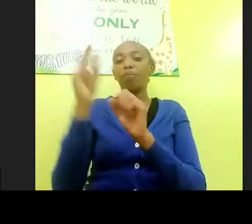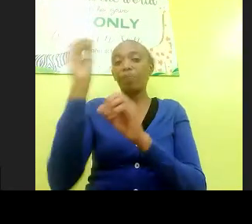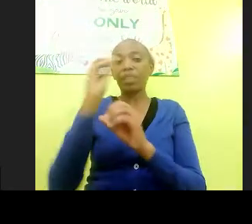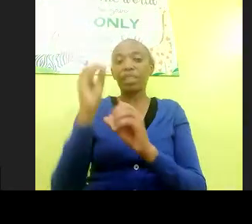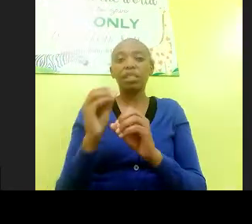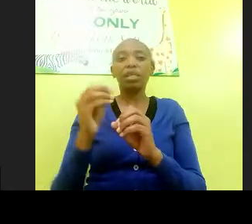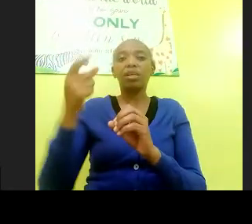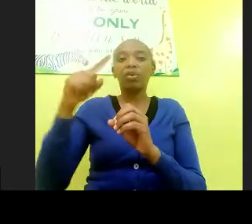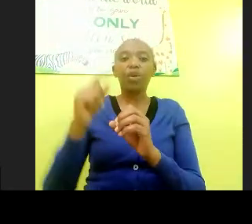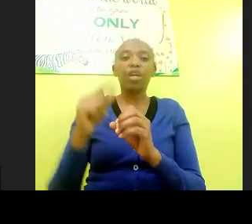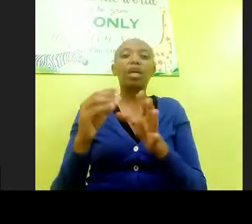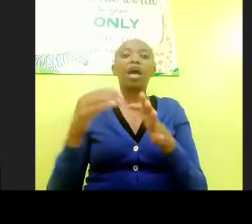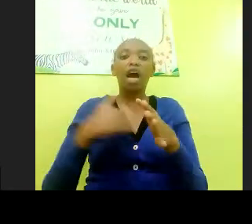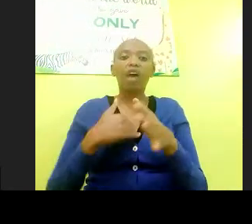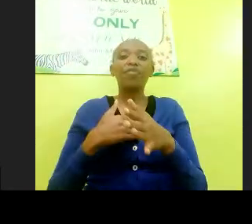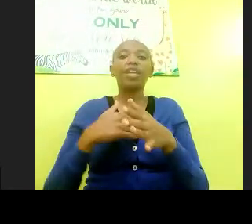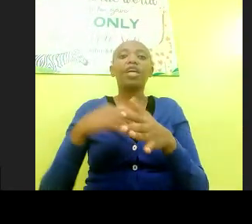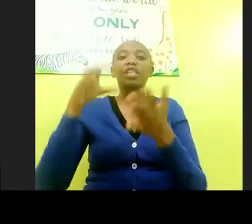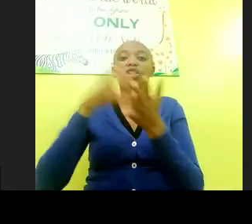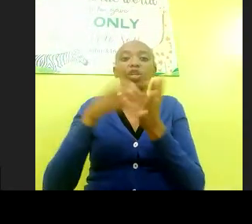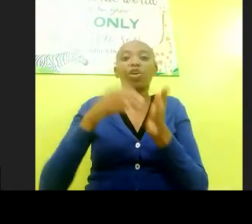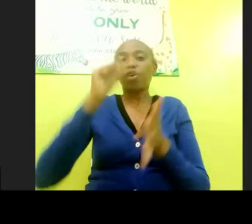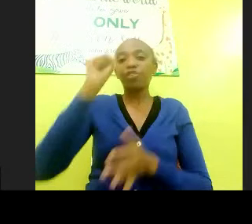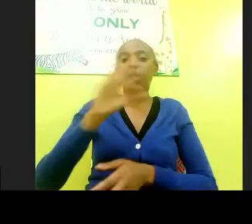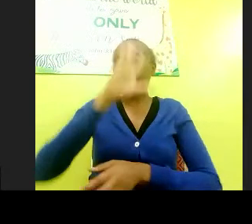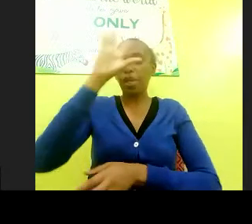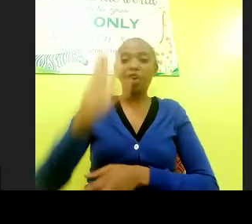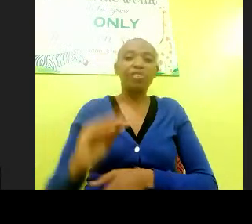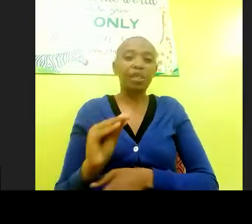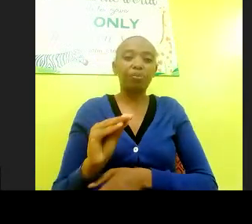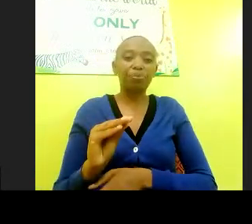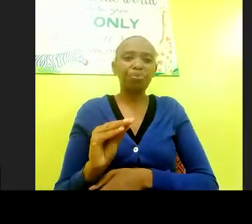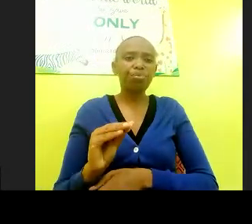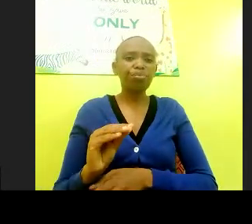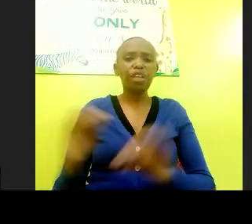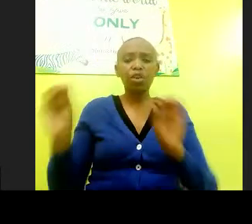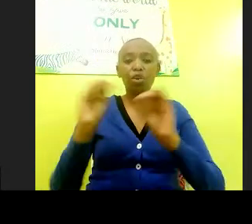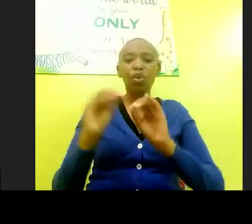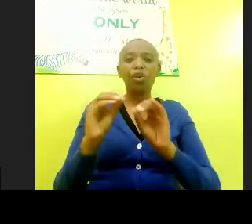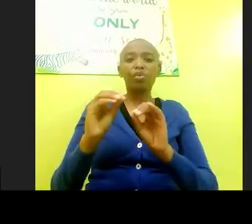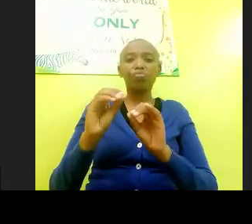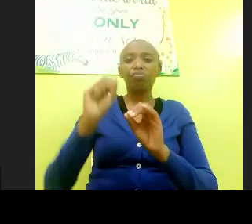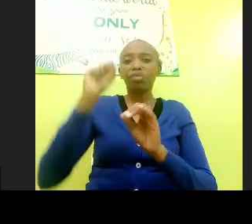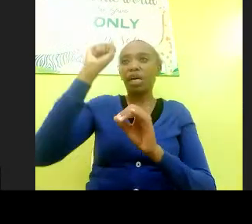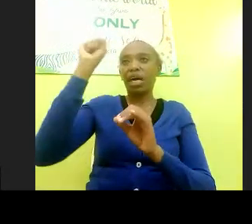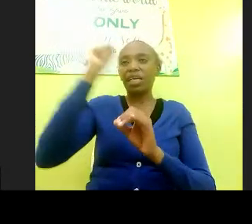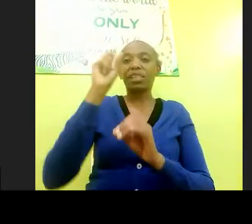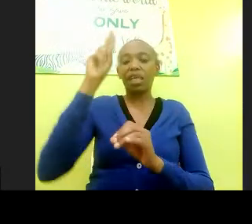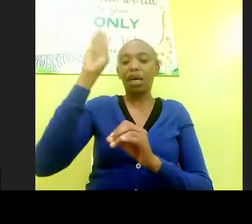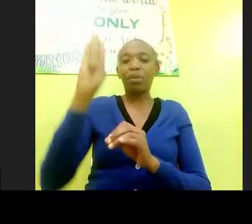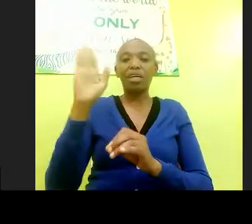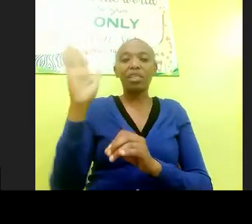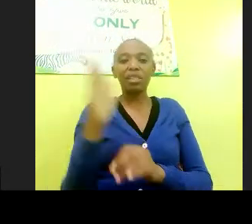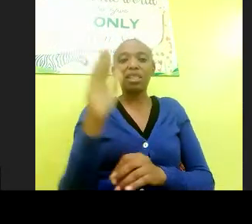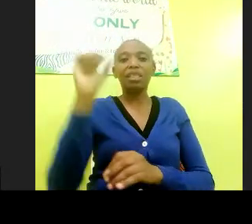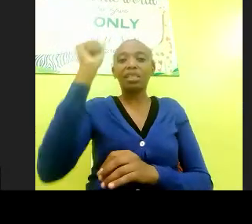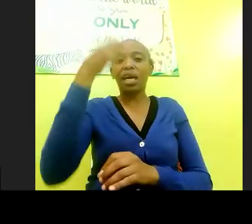to the situation of South Africa, not South Africa, Sub-Saharan Africa, where out